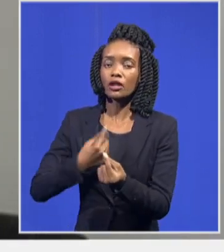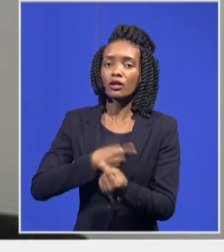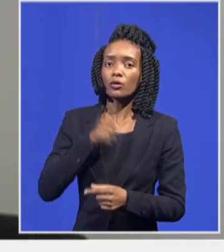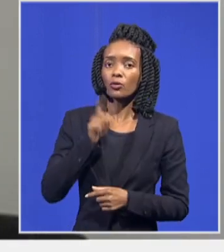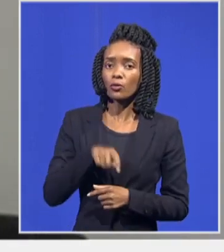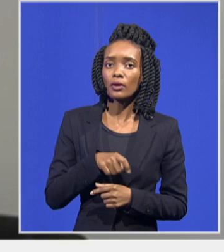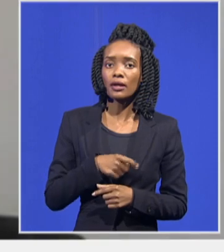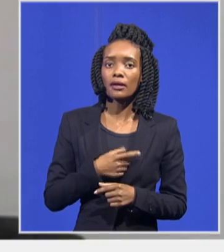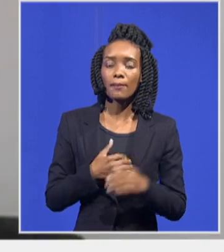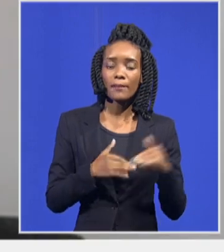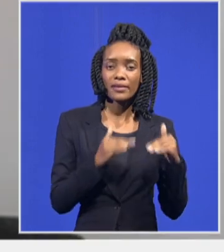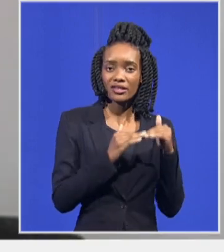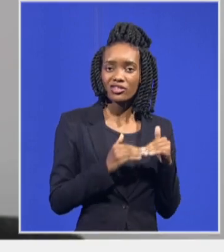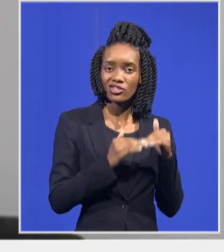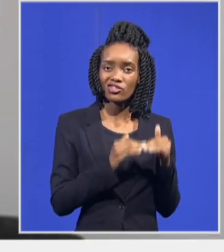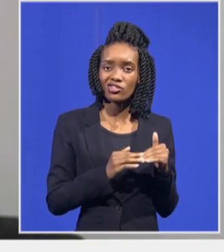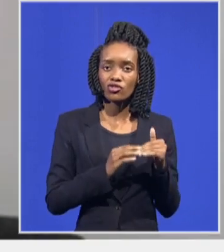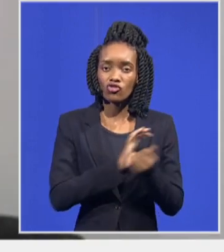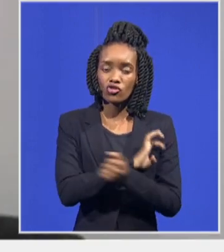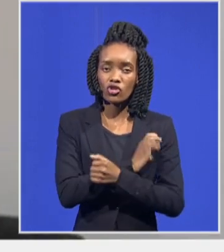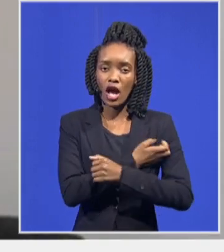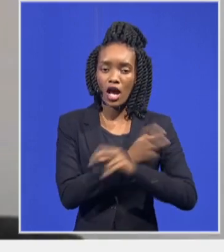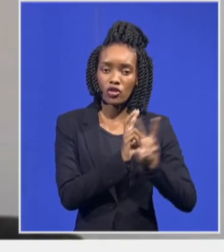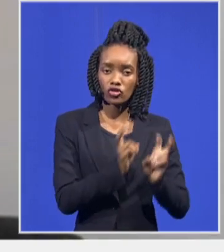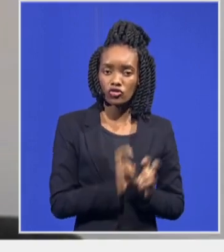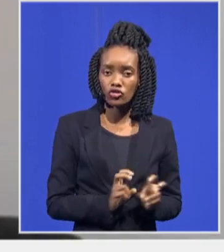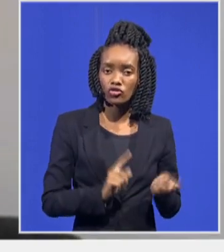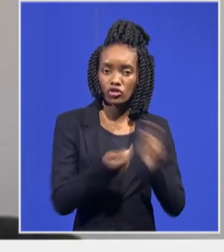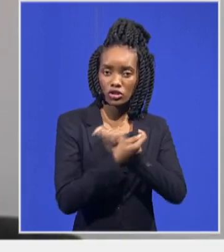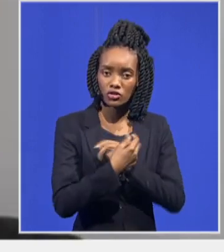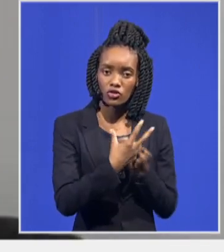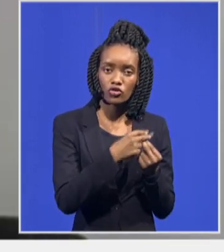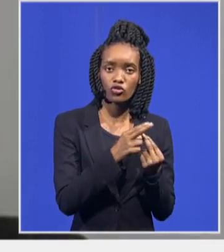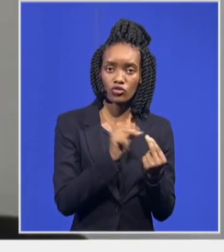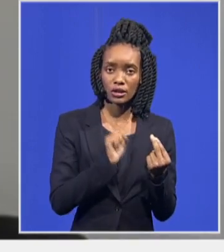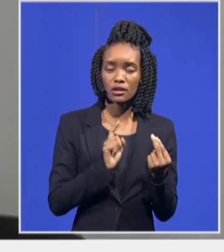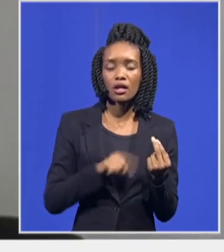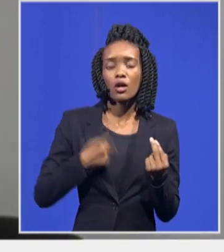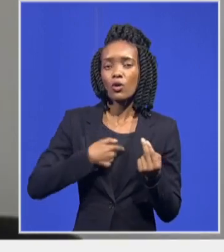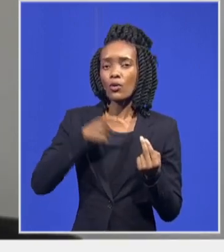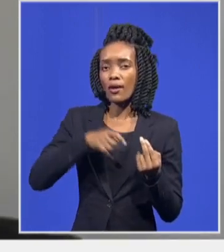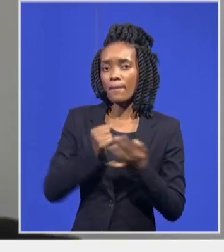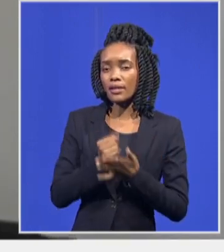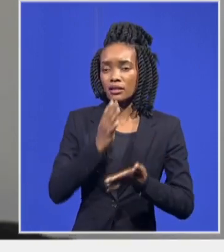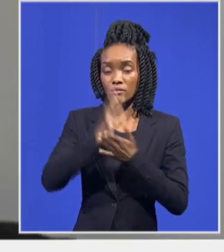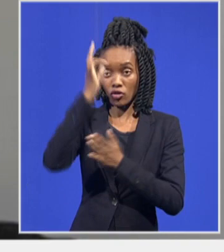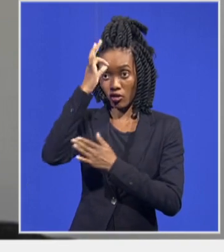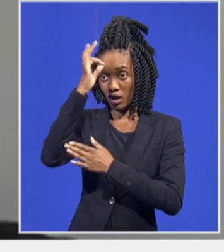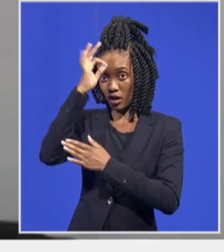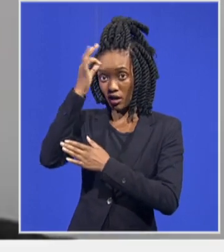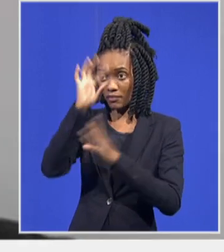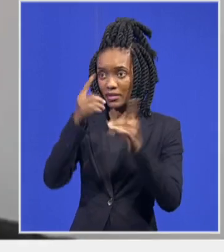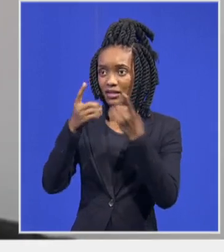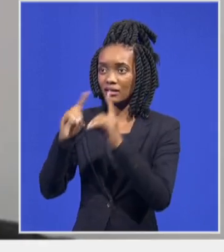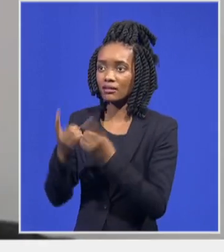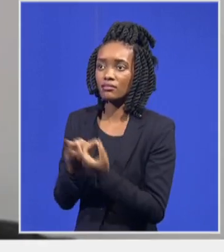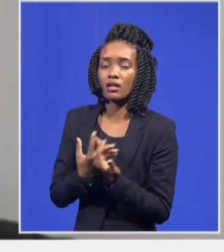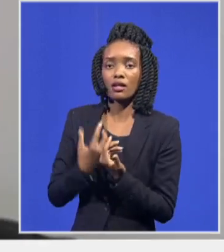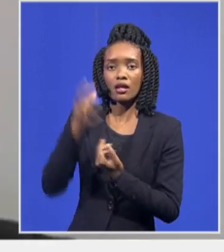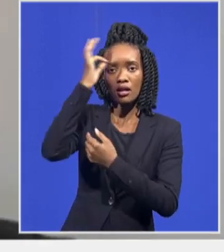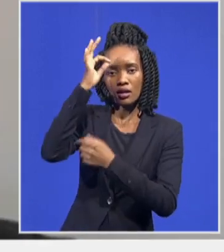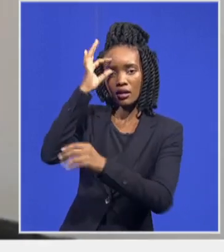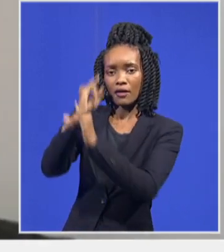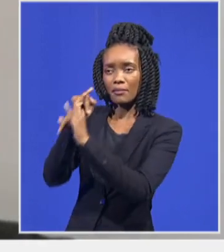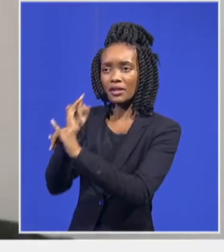Energy Transition Project Management Unit in ensuring that we mobilize government departments, government entities,